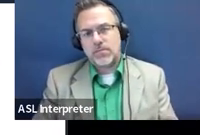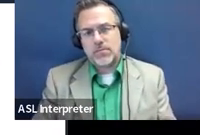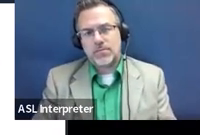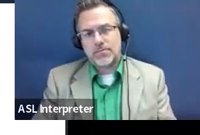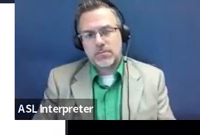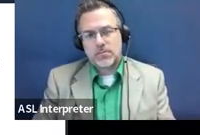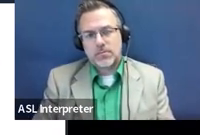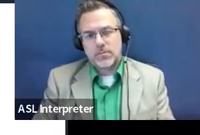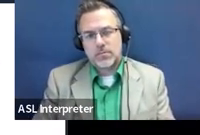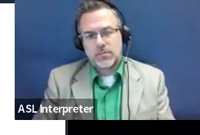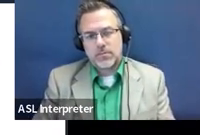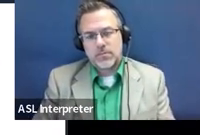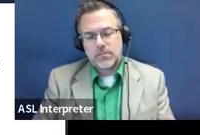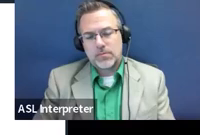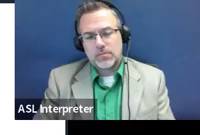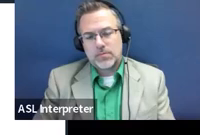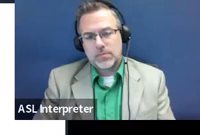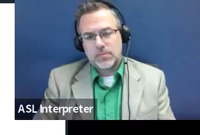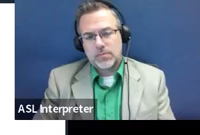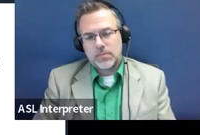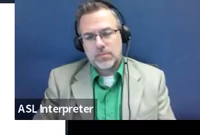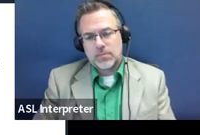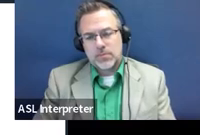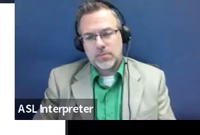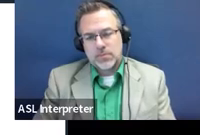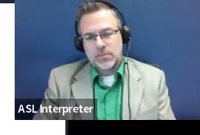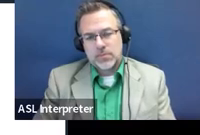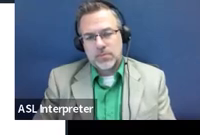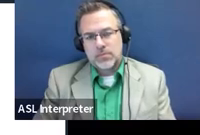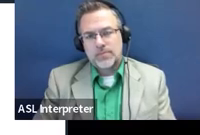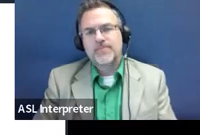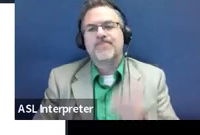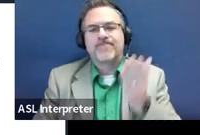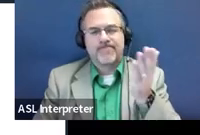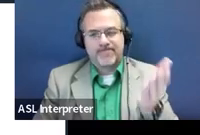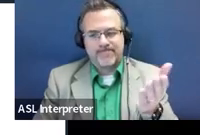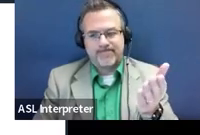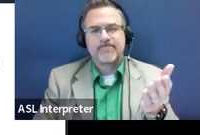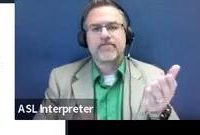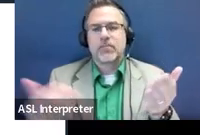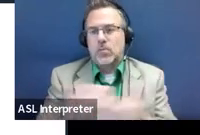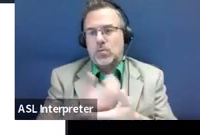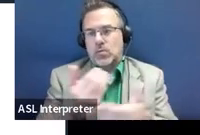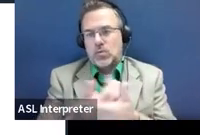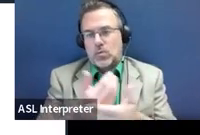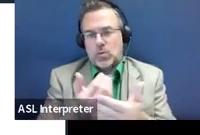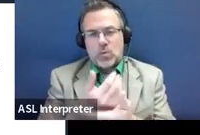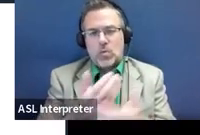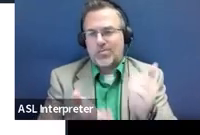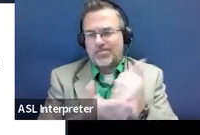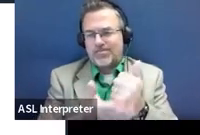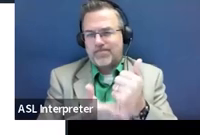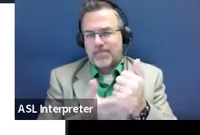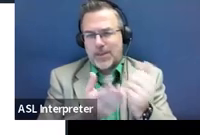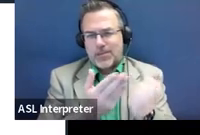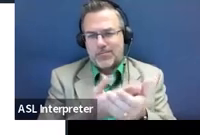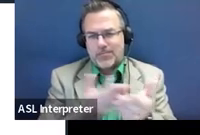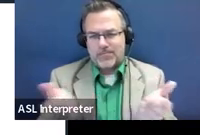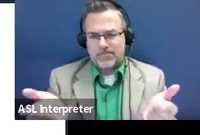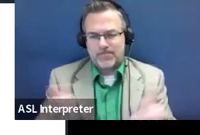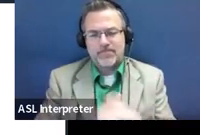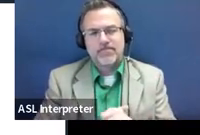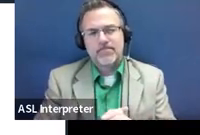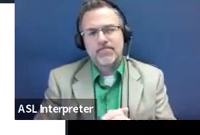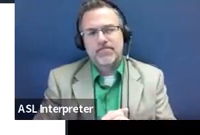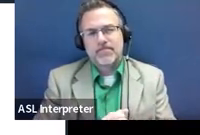Oh, yes. This is a new resource that we have added to our website. Again,